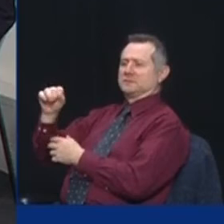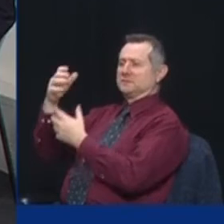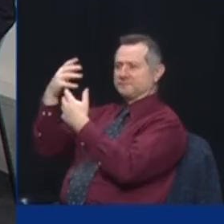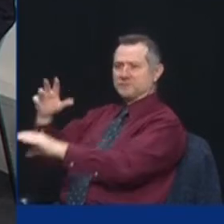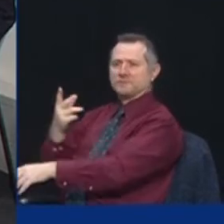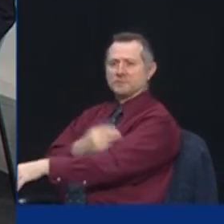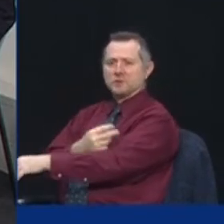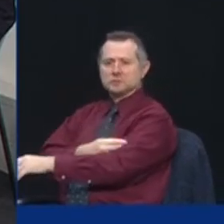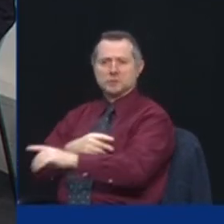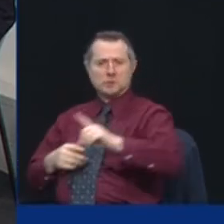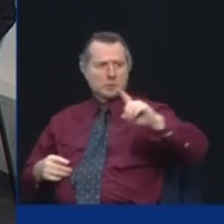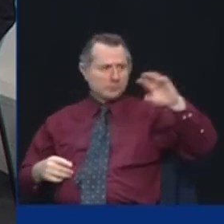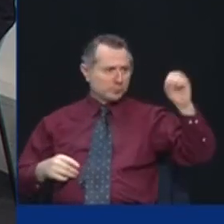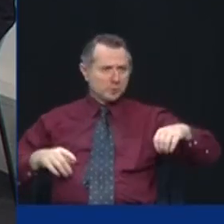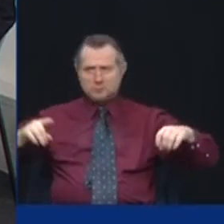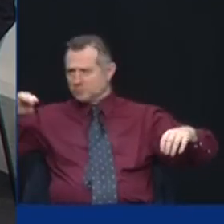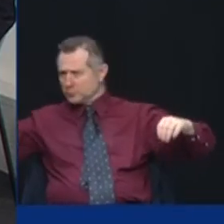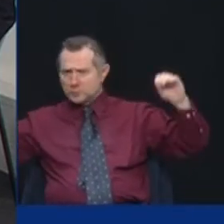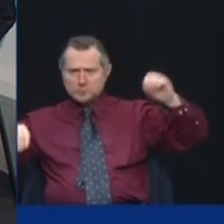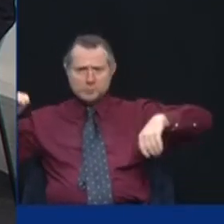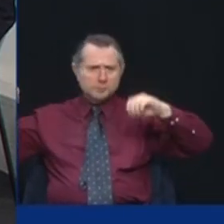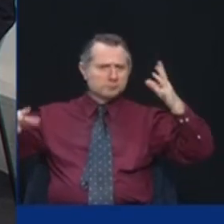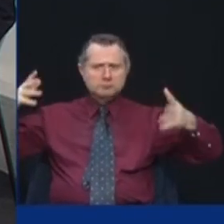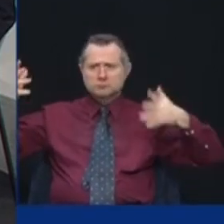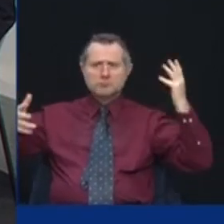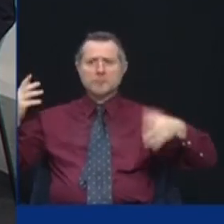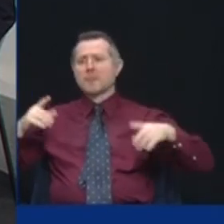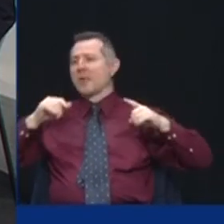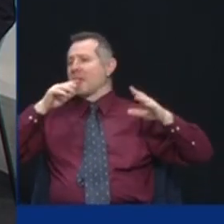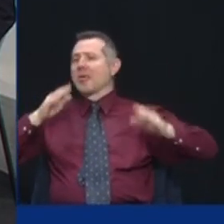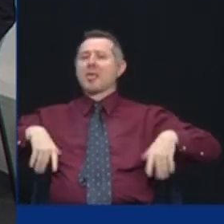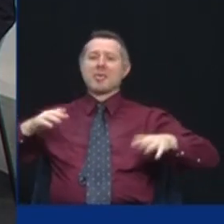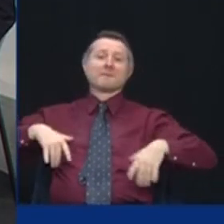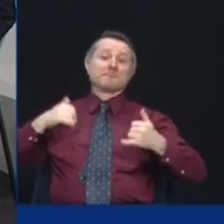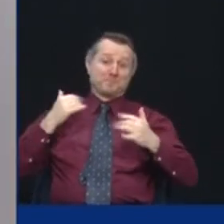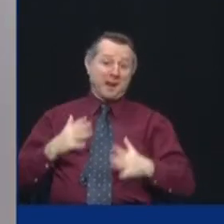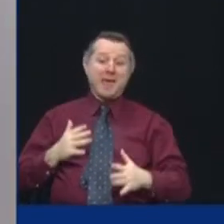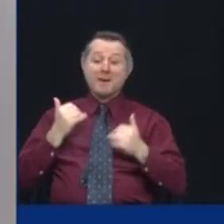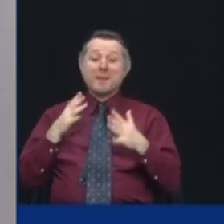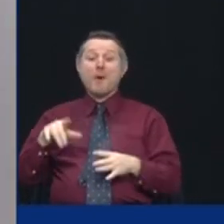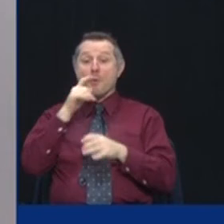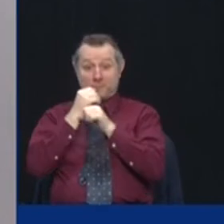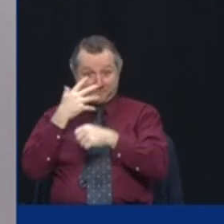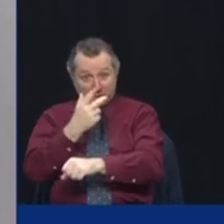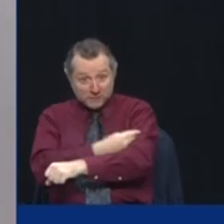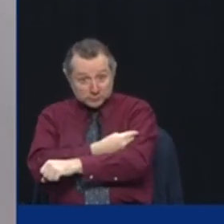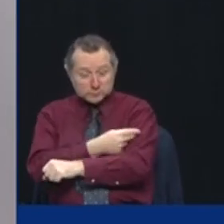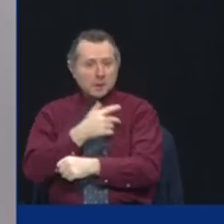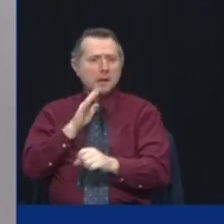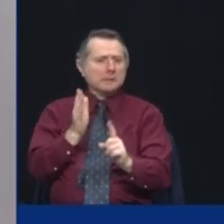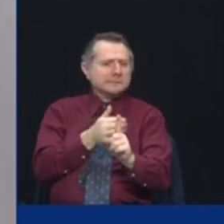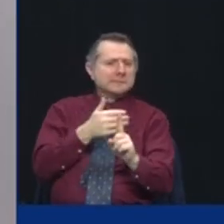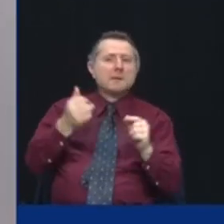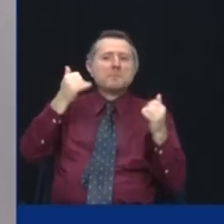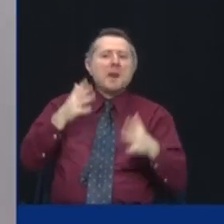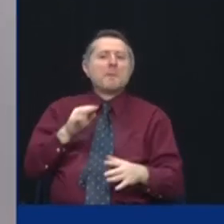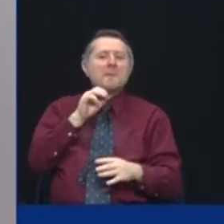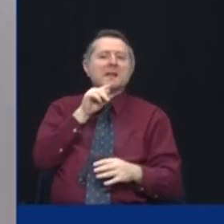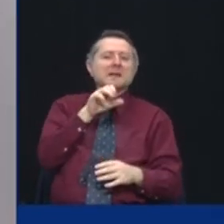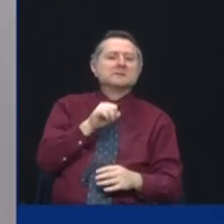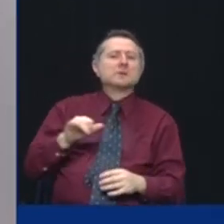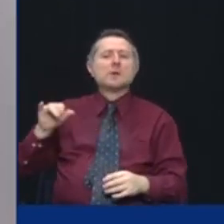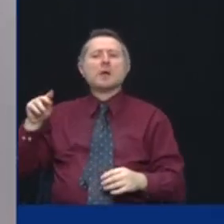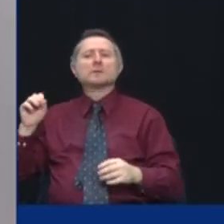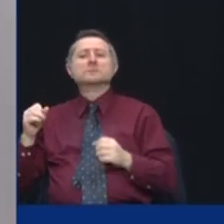doing to get the players who aren't vaccinated vaccinated? We're over the, Major League Baseball has a rule